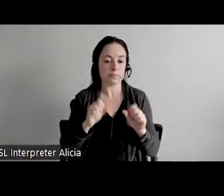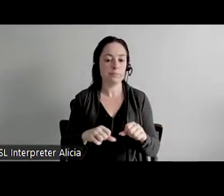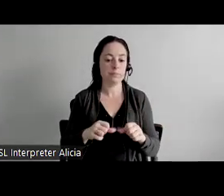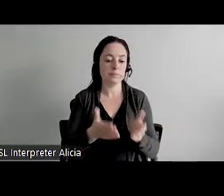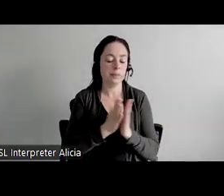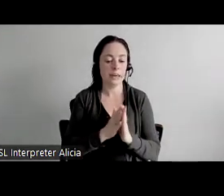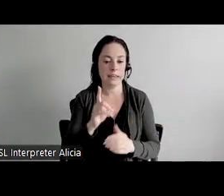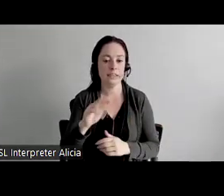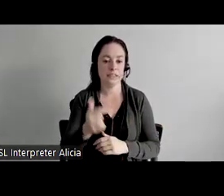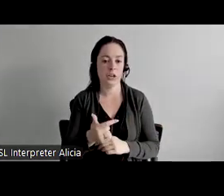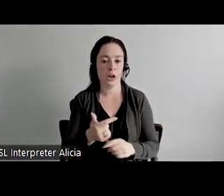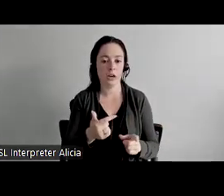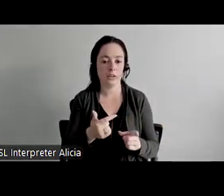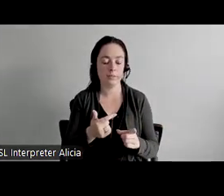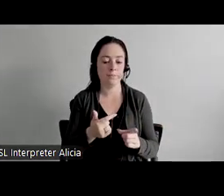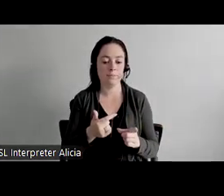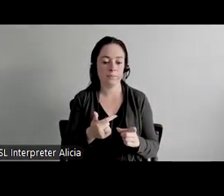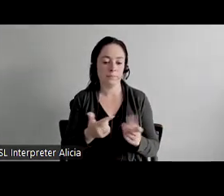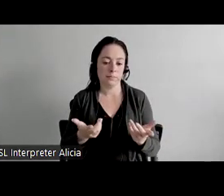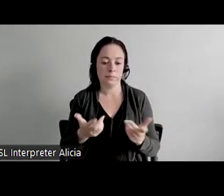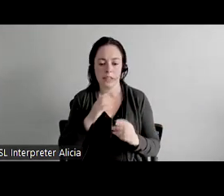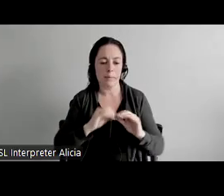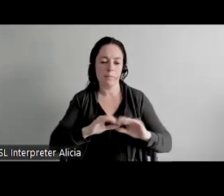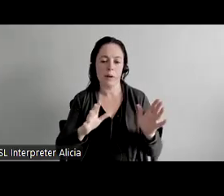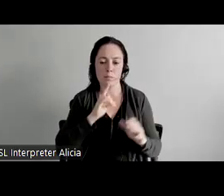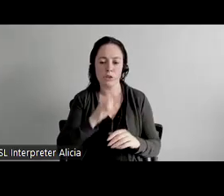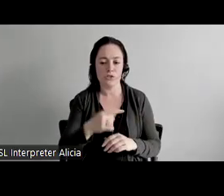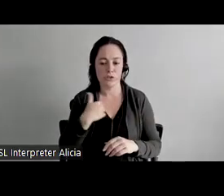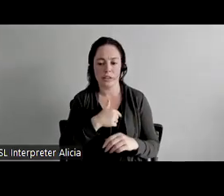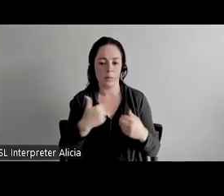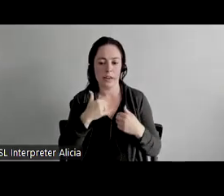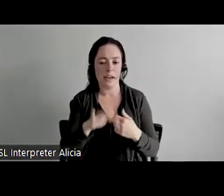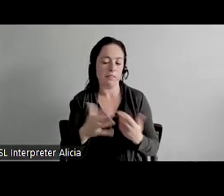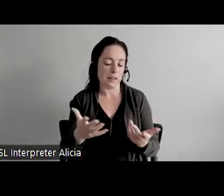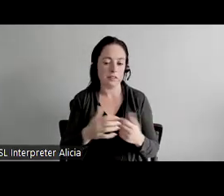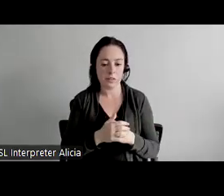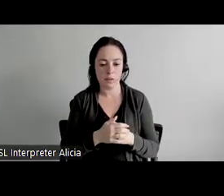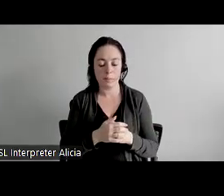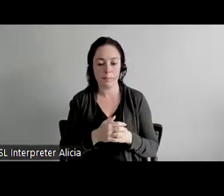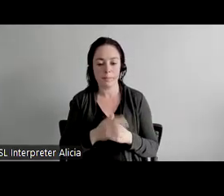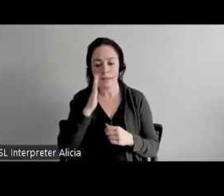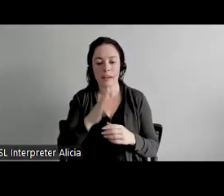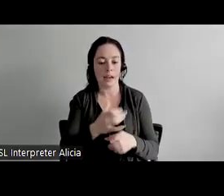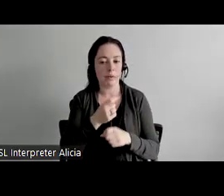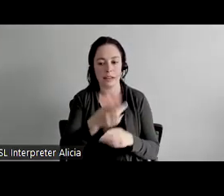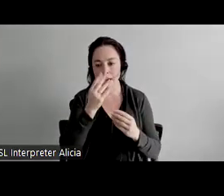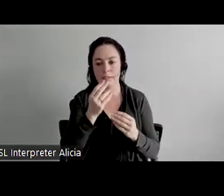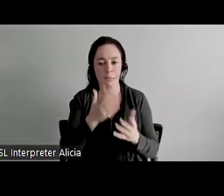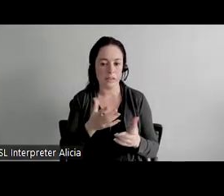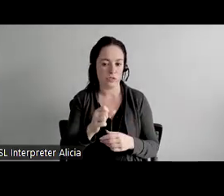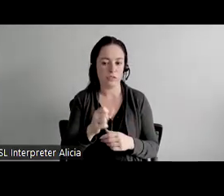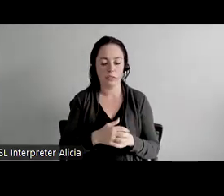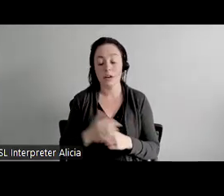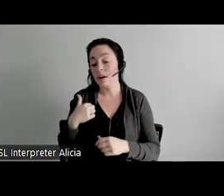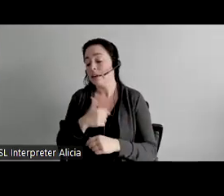that. I think we do have that. I'm actually pretty sure we have that. I'm not, yeah, we have that. Okay. I'll get that information. Yes, Yeah, we have thank